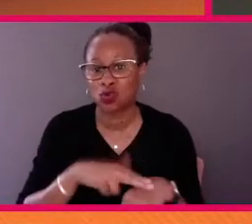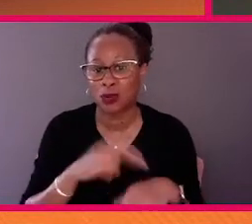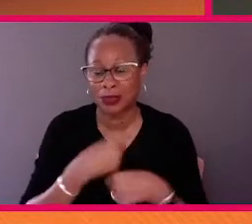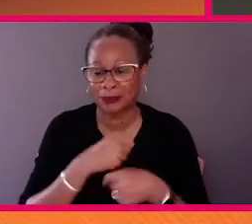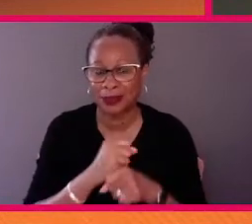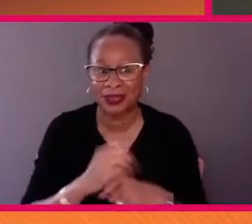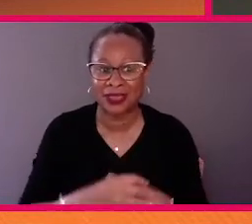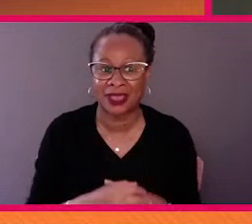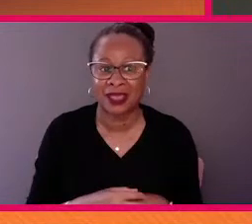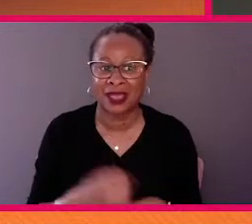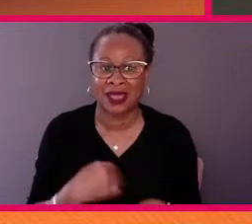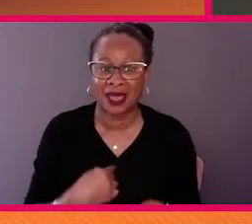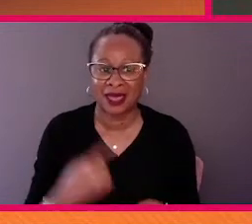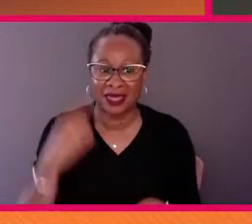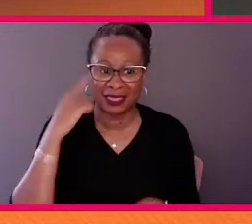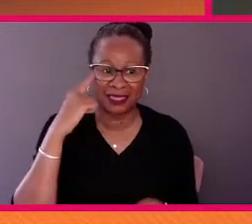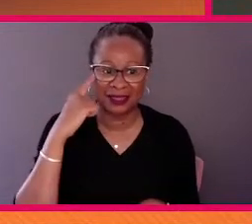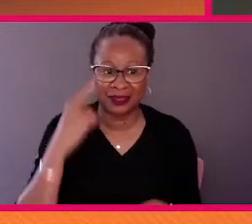think